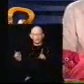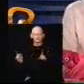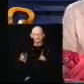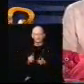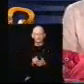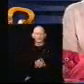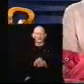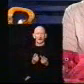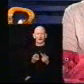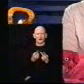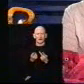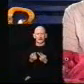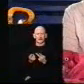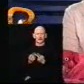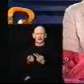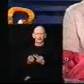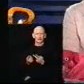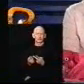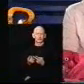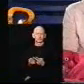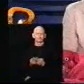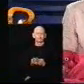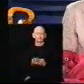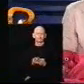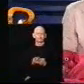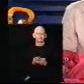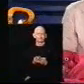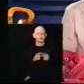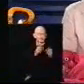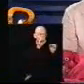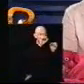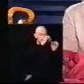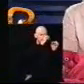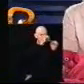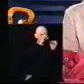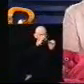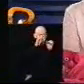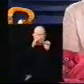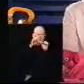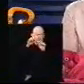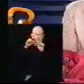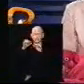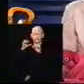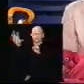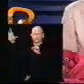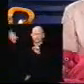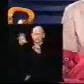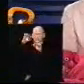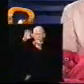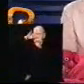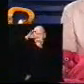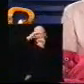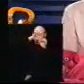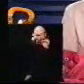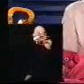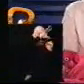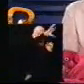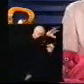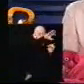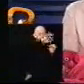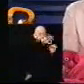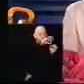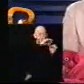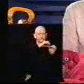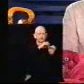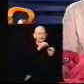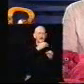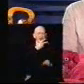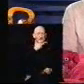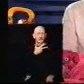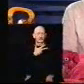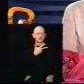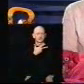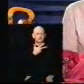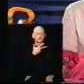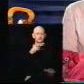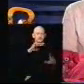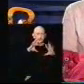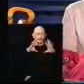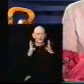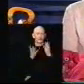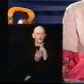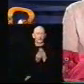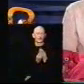together Into blocks of eight And these quilts are then displayed Either individually Or collectively Owing to the deep emotional